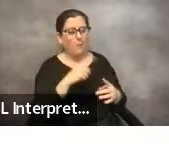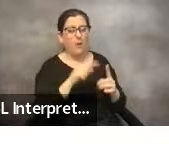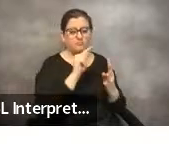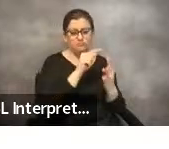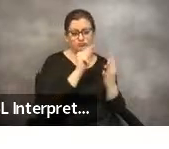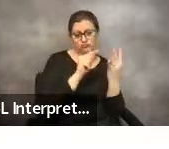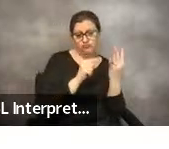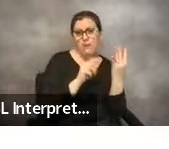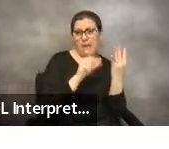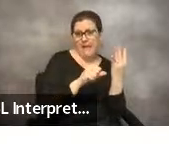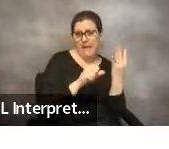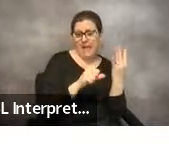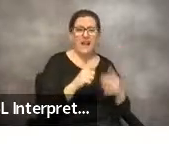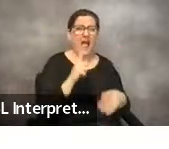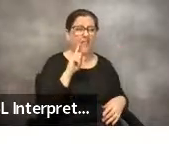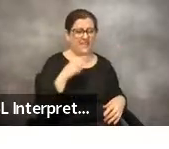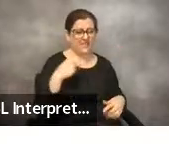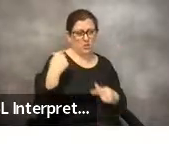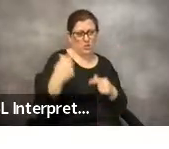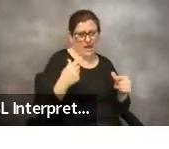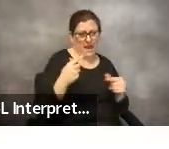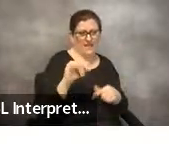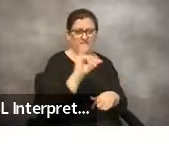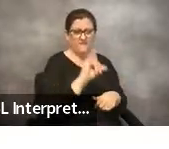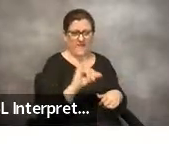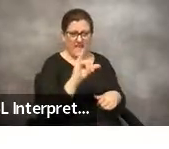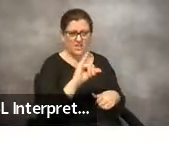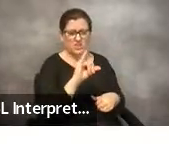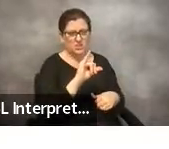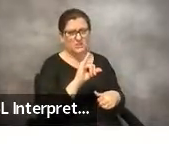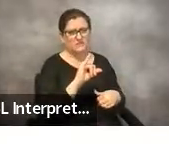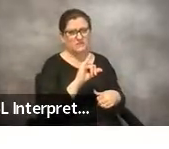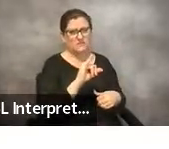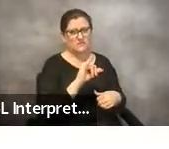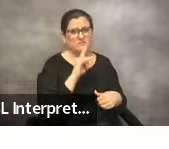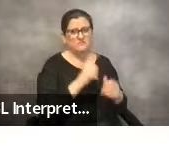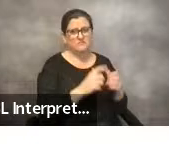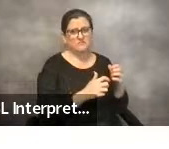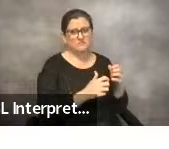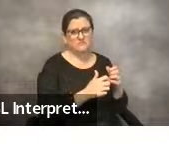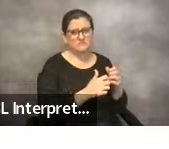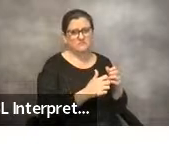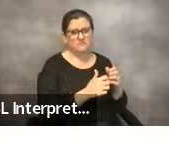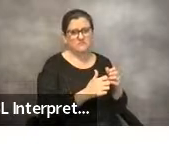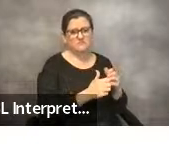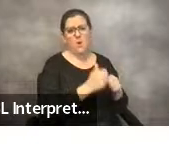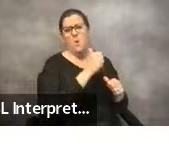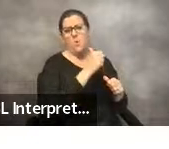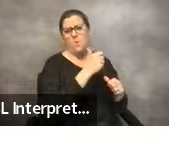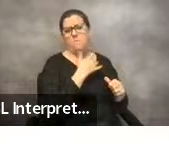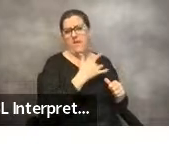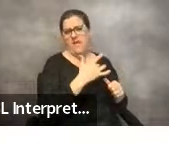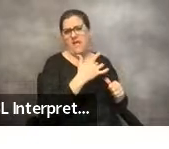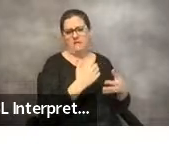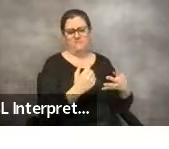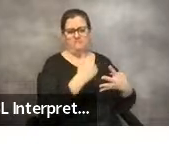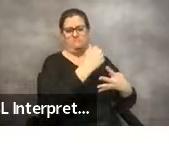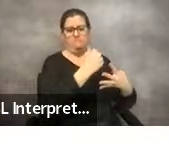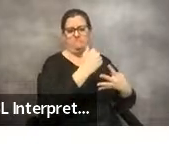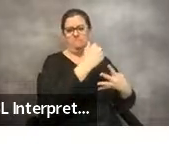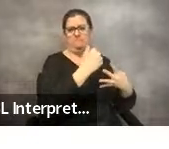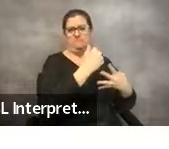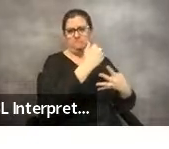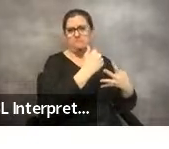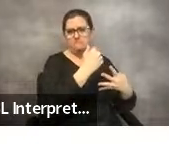be genetics, infection, and would be more at the top of that list.